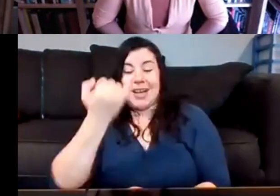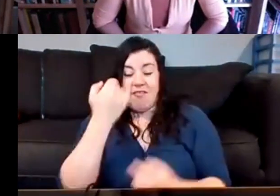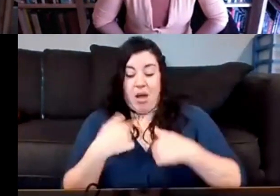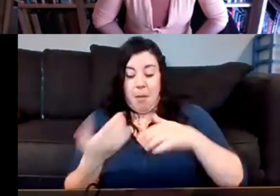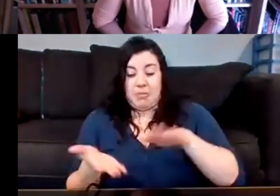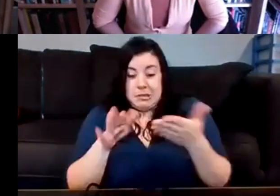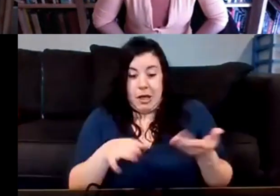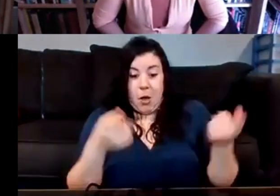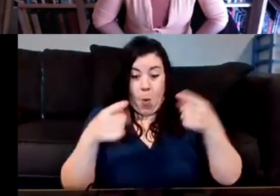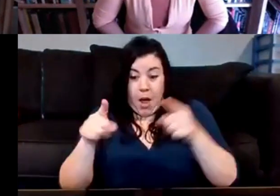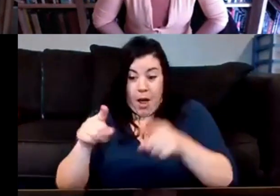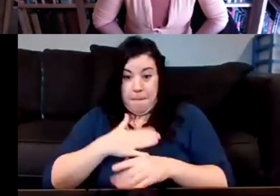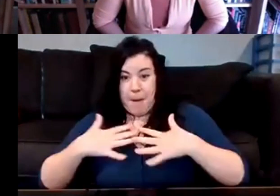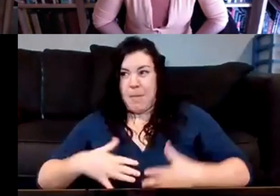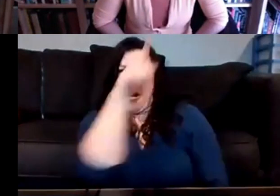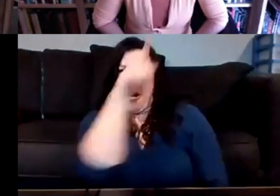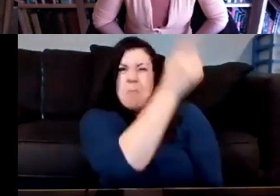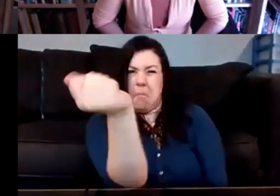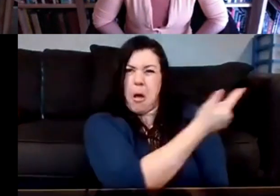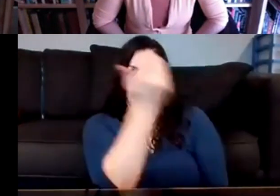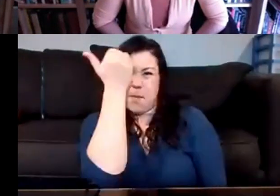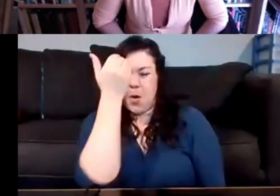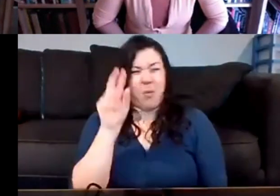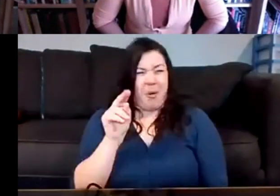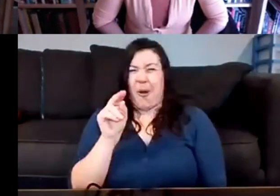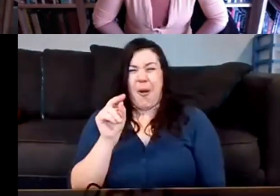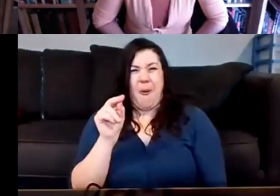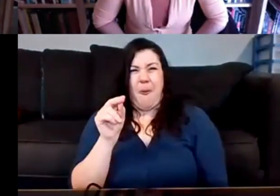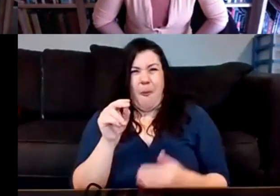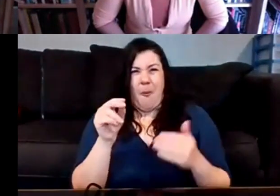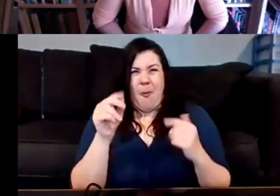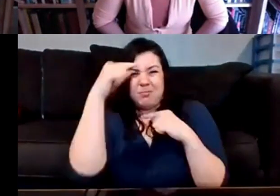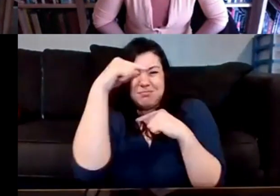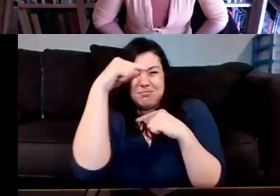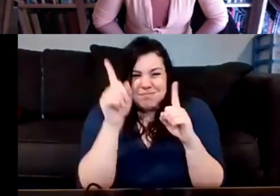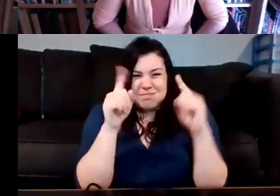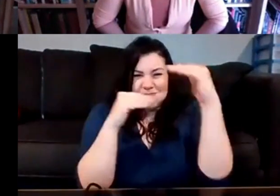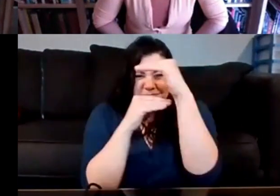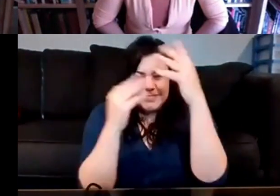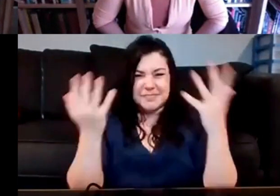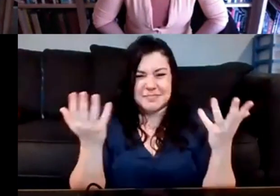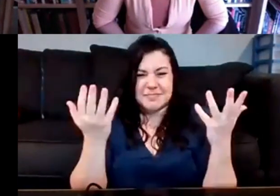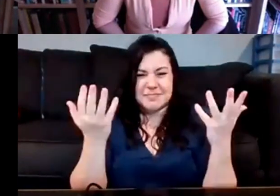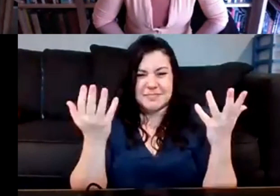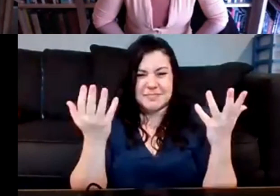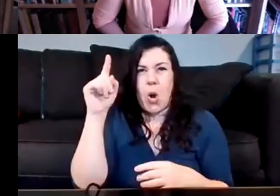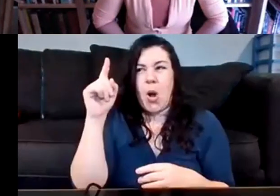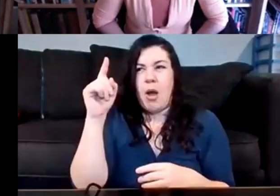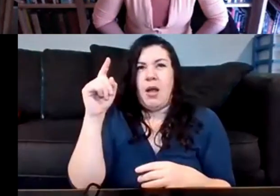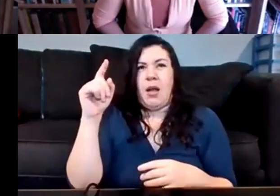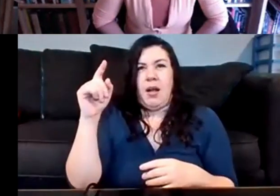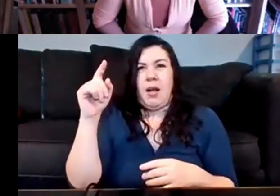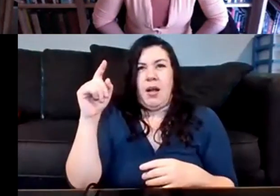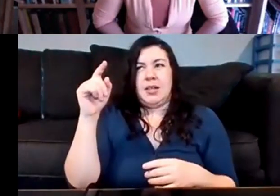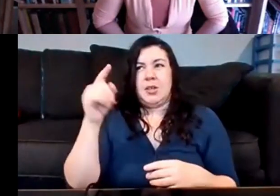deceased. So, you know, it's very, very limited. And what's best, I think, for us to really